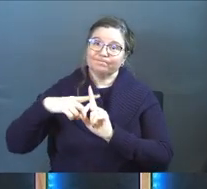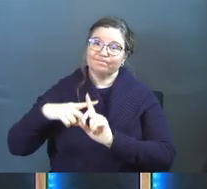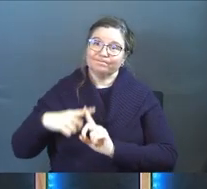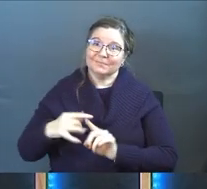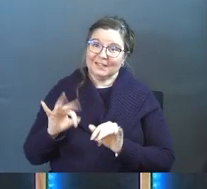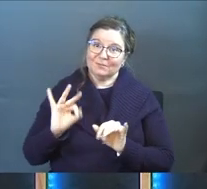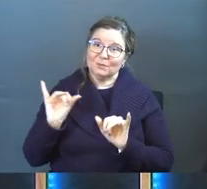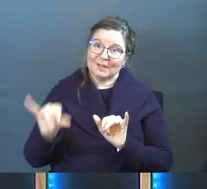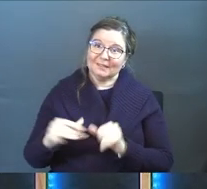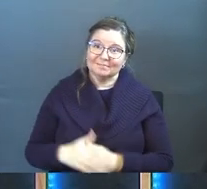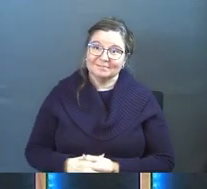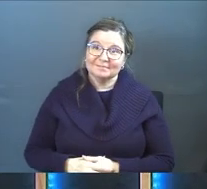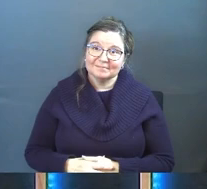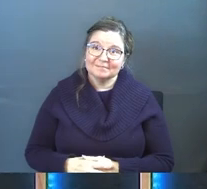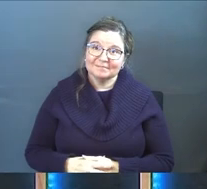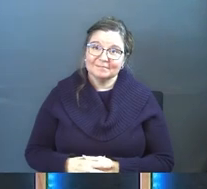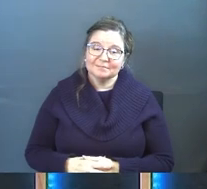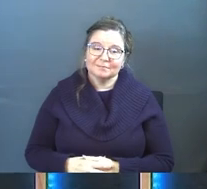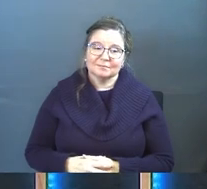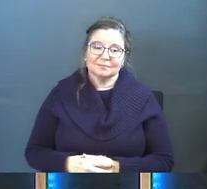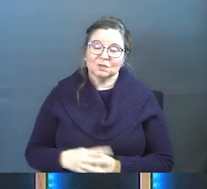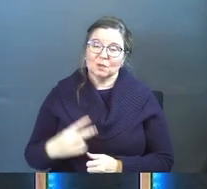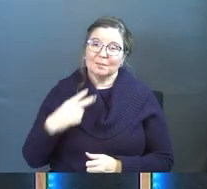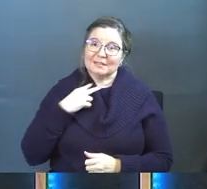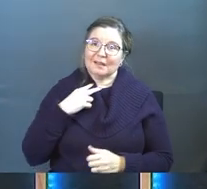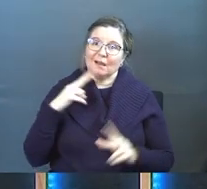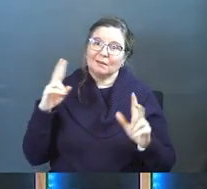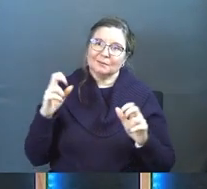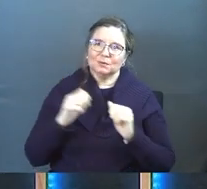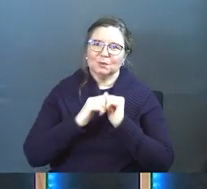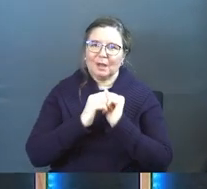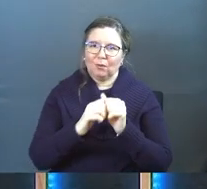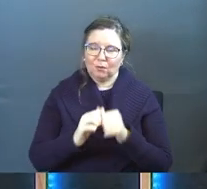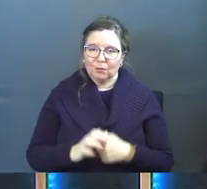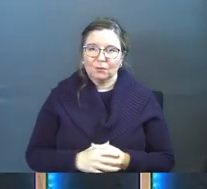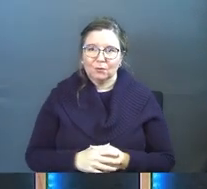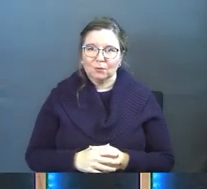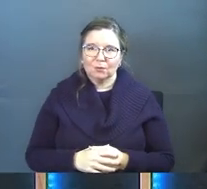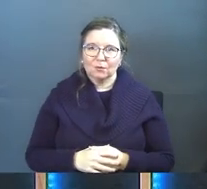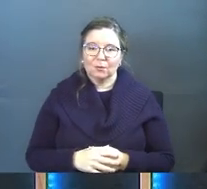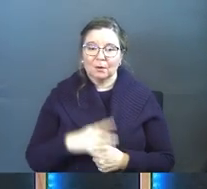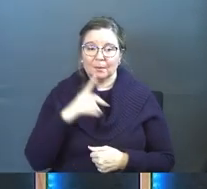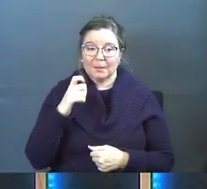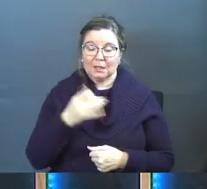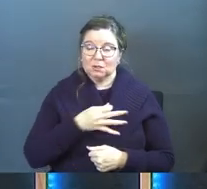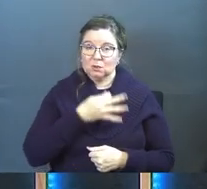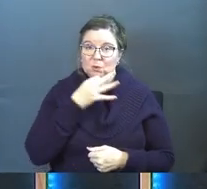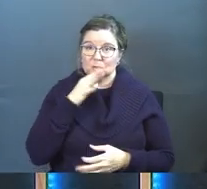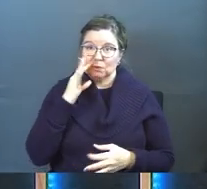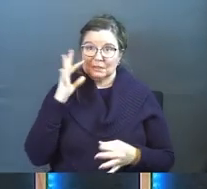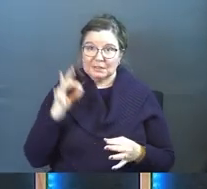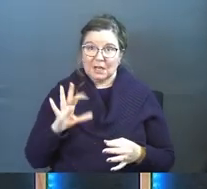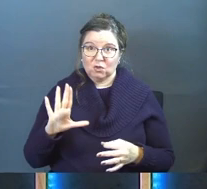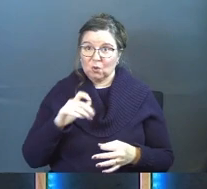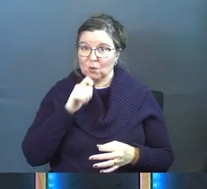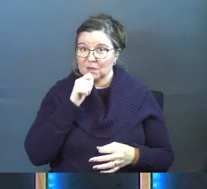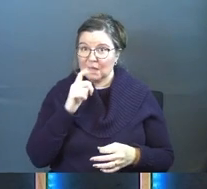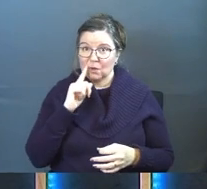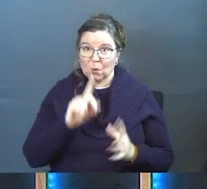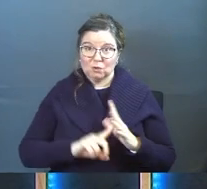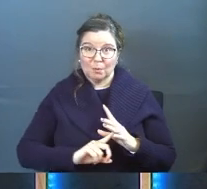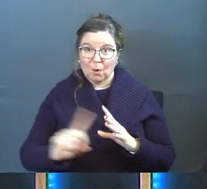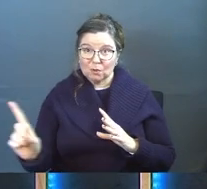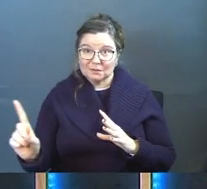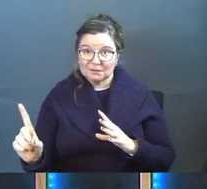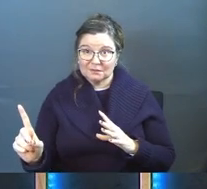if you do. To be stuck together. Because as soon as you decide that you're not going to